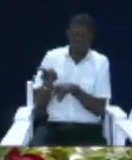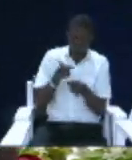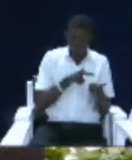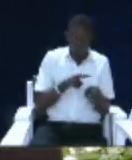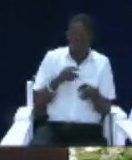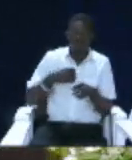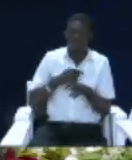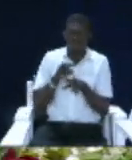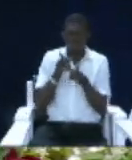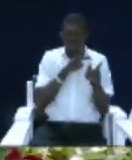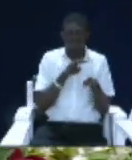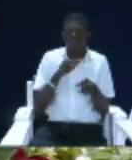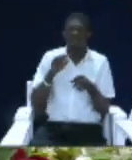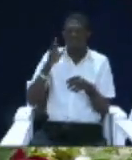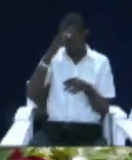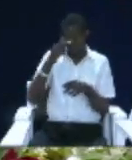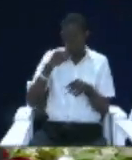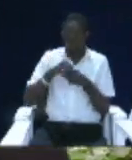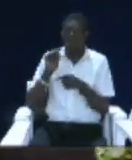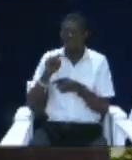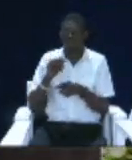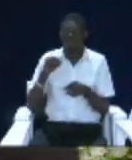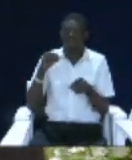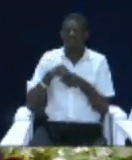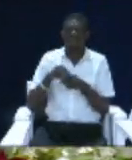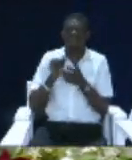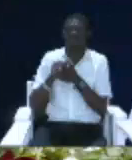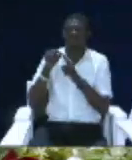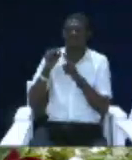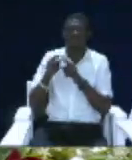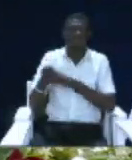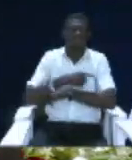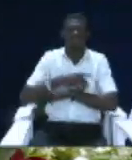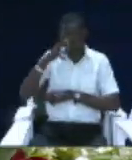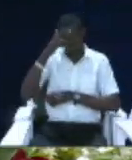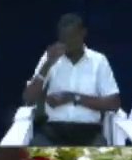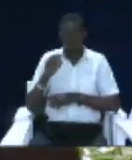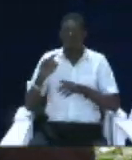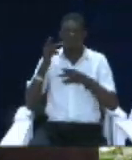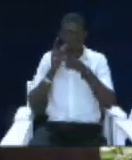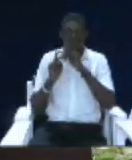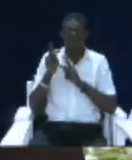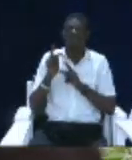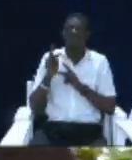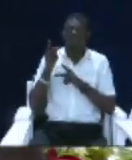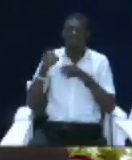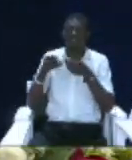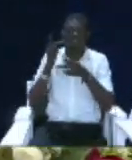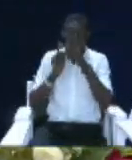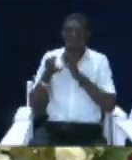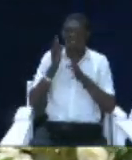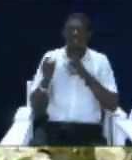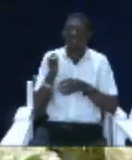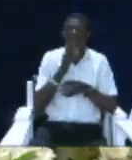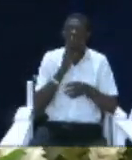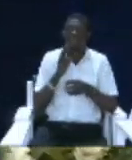Gio in the television, in the service that particular day. Daddy Gio gave a prophecy that if you are